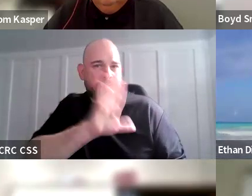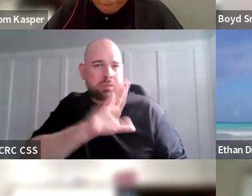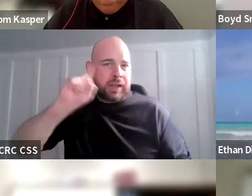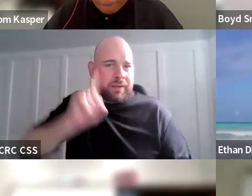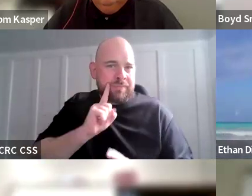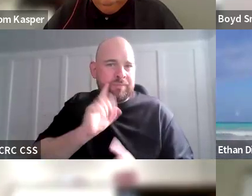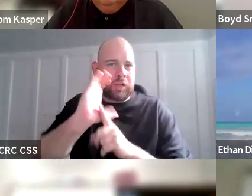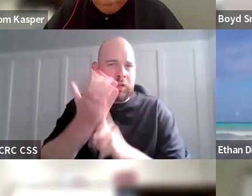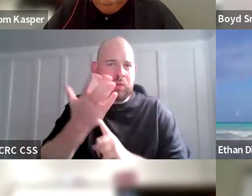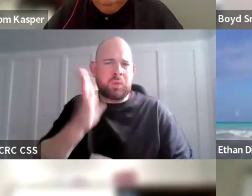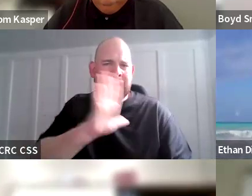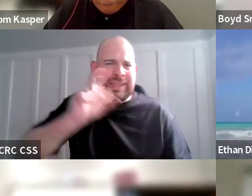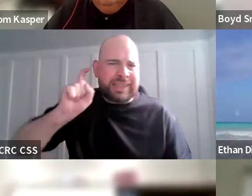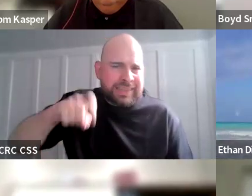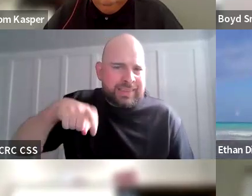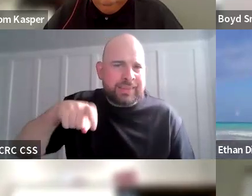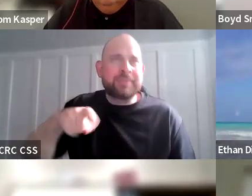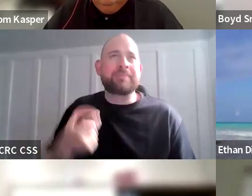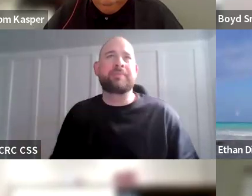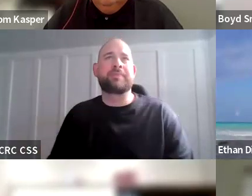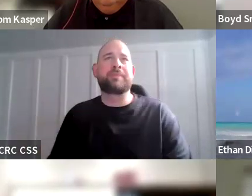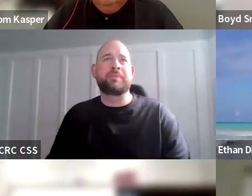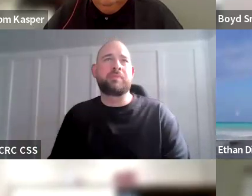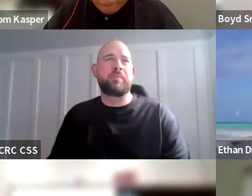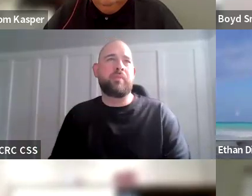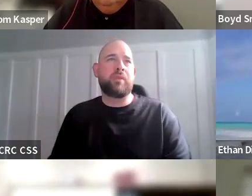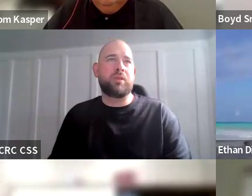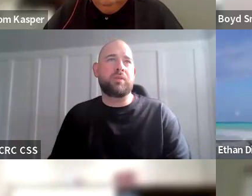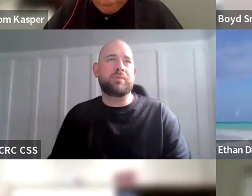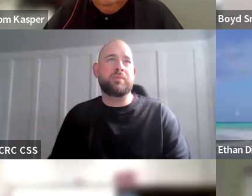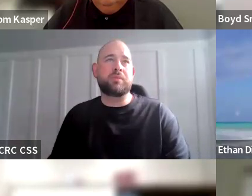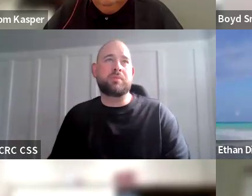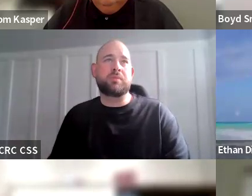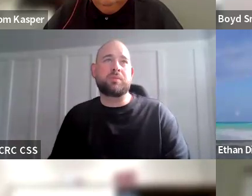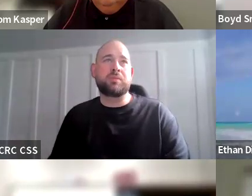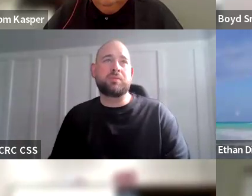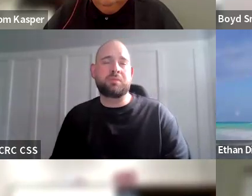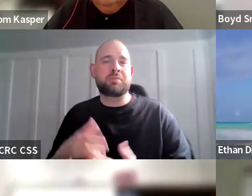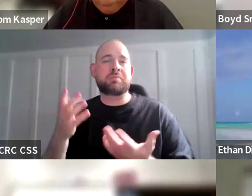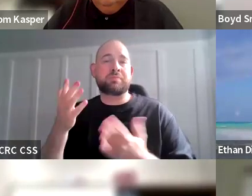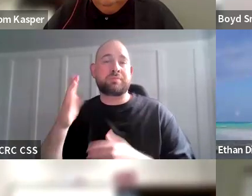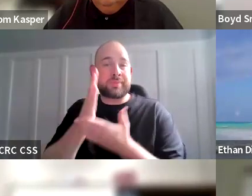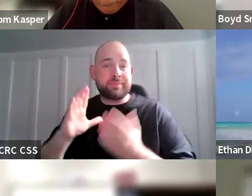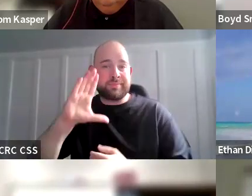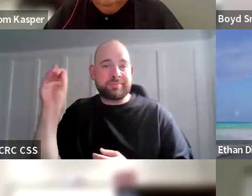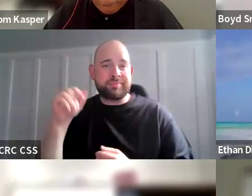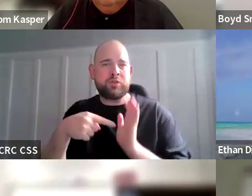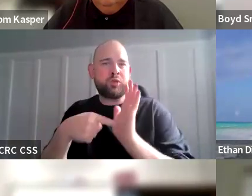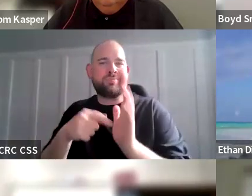problem without fully understanding the problem or without fully understanding deaf culture,